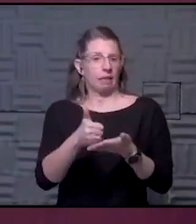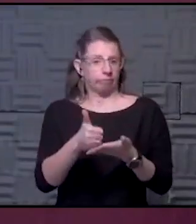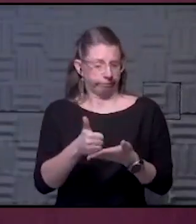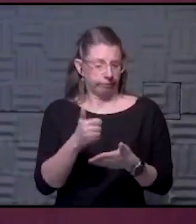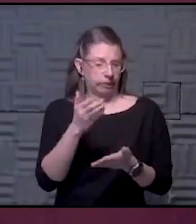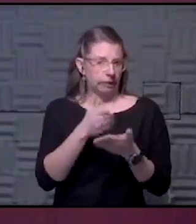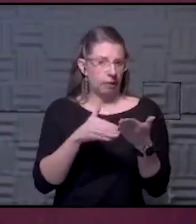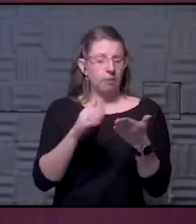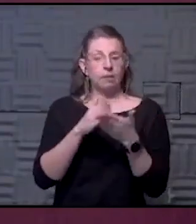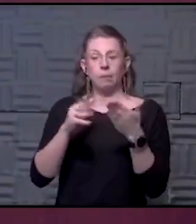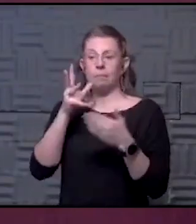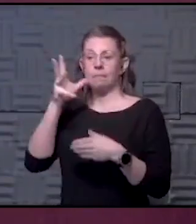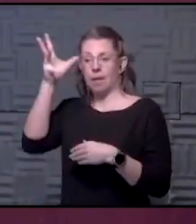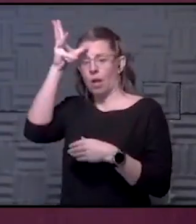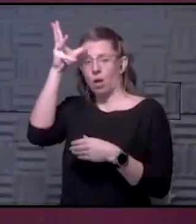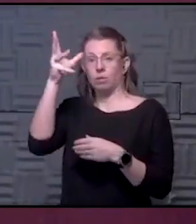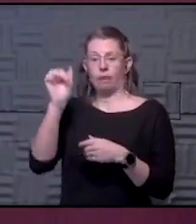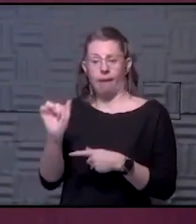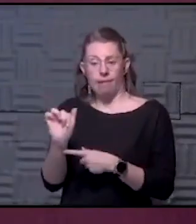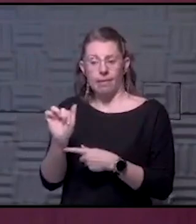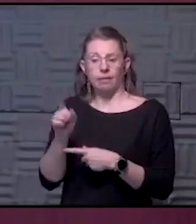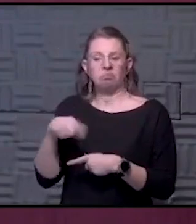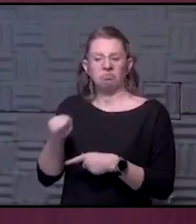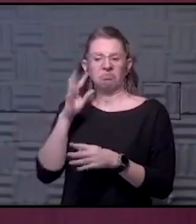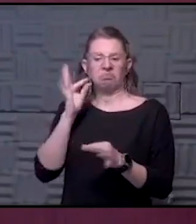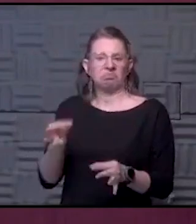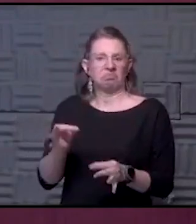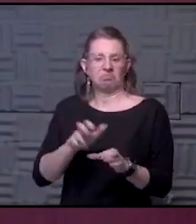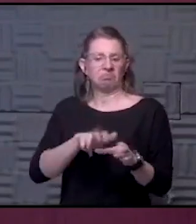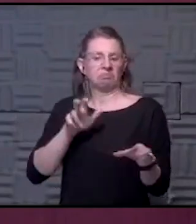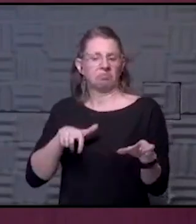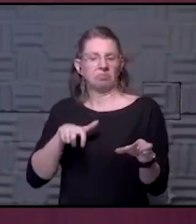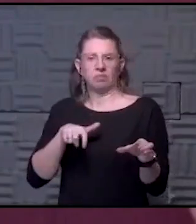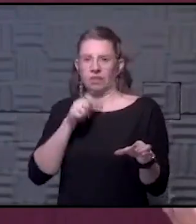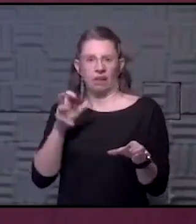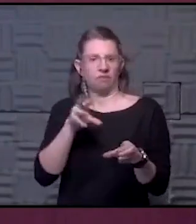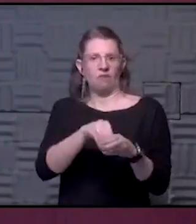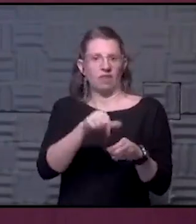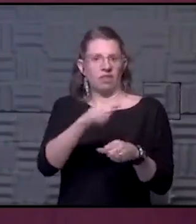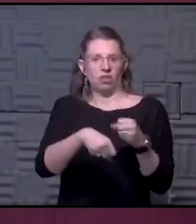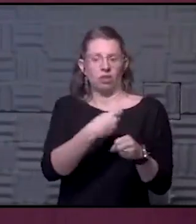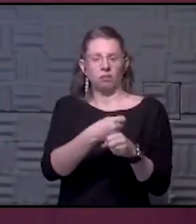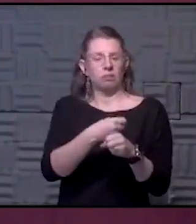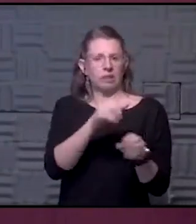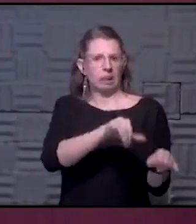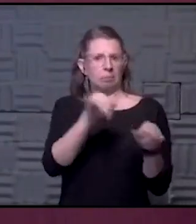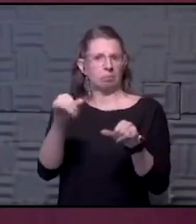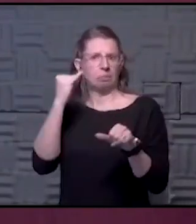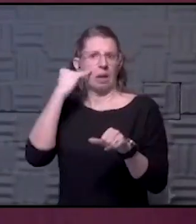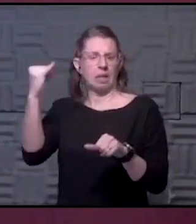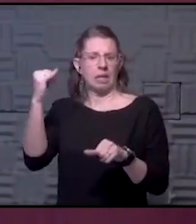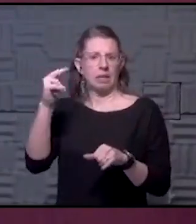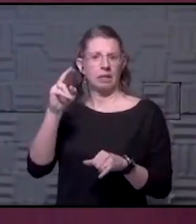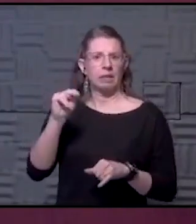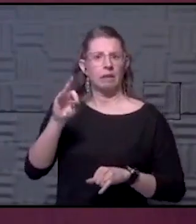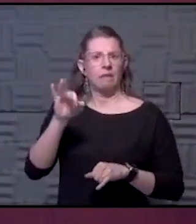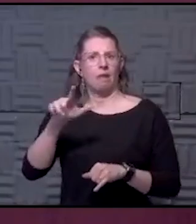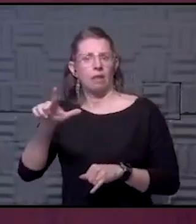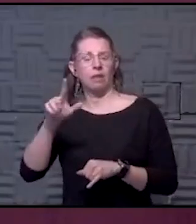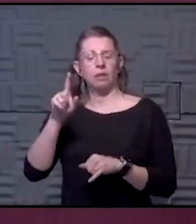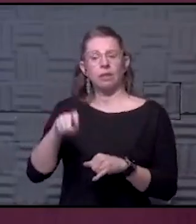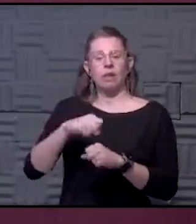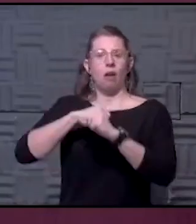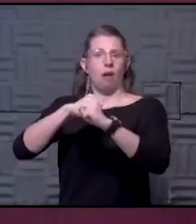some parents and athletes that chose not to participate this year, no different than in the pros. We could have used an offensive lineman